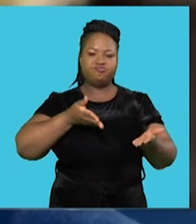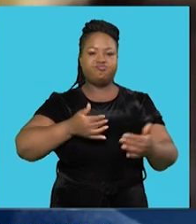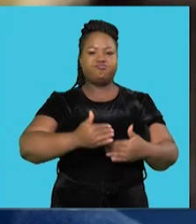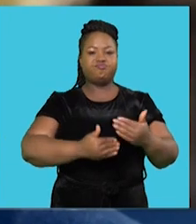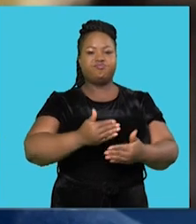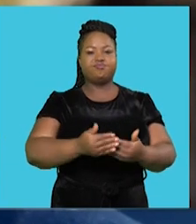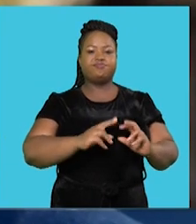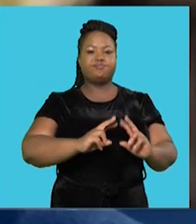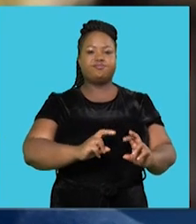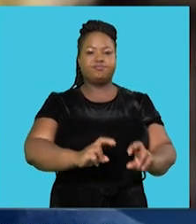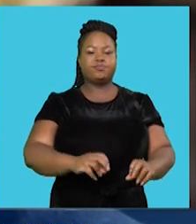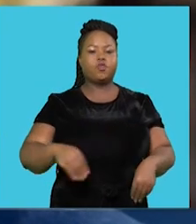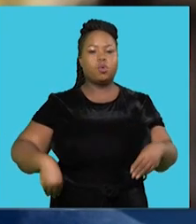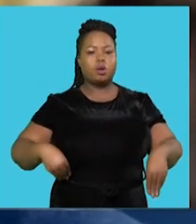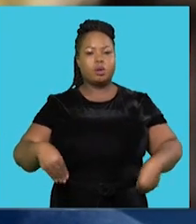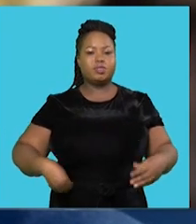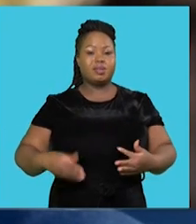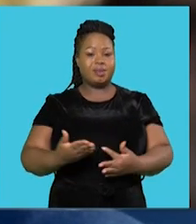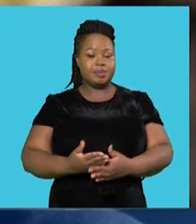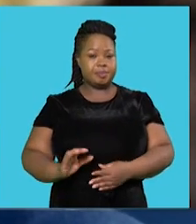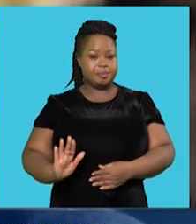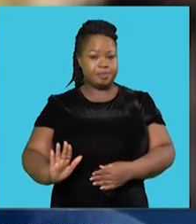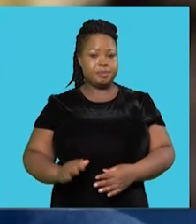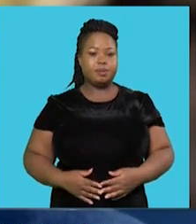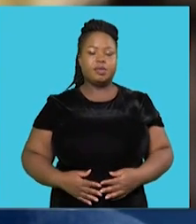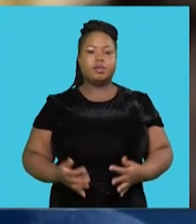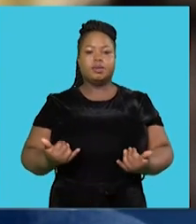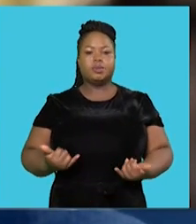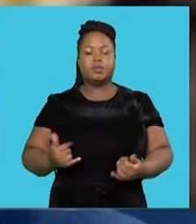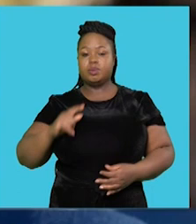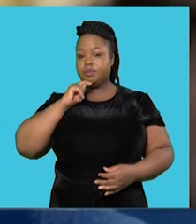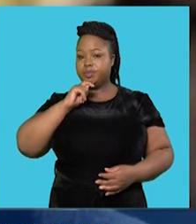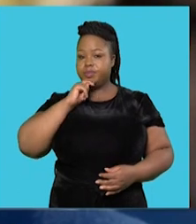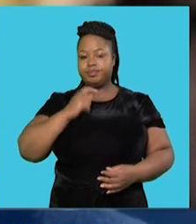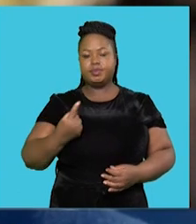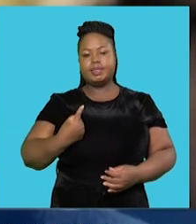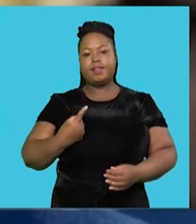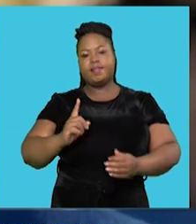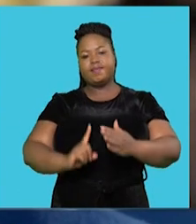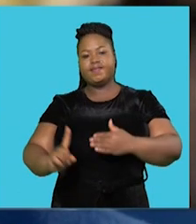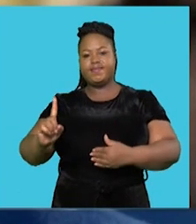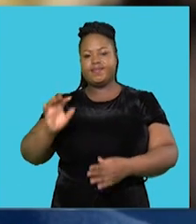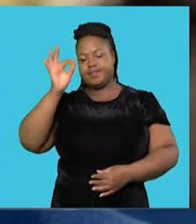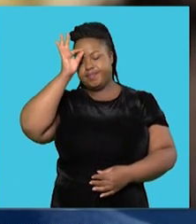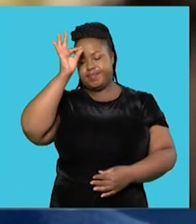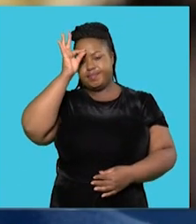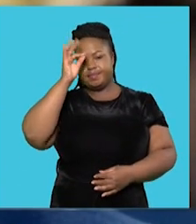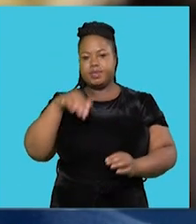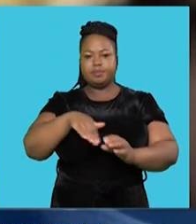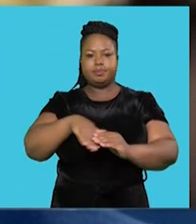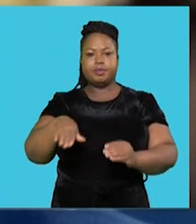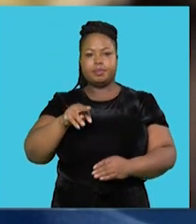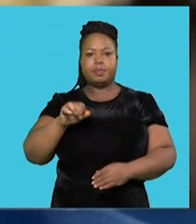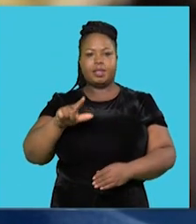ngezityholo zorhwaphilizo abekwa zona ukuba luqhube kakuhle. Ngentsele namhlanje lokwaMapisa-Nqakula uzinikele emapoliseni kwaye ukhululwe